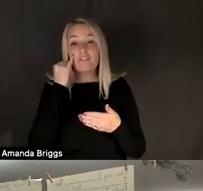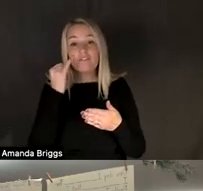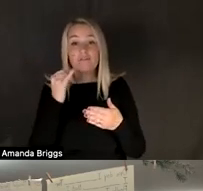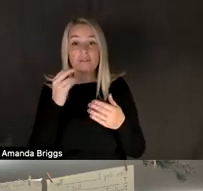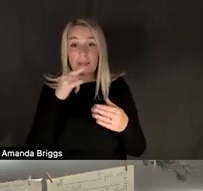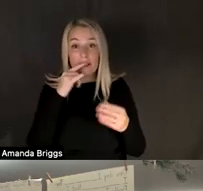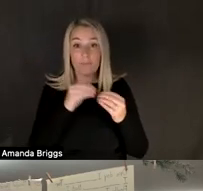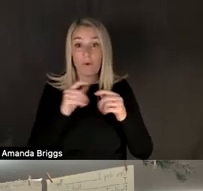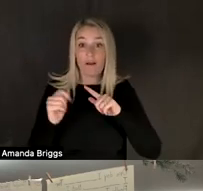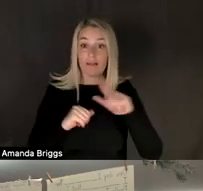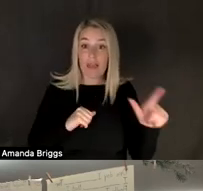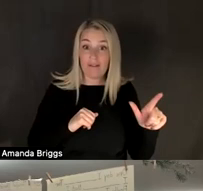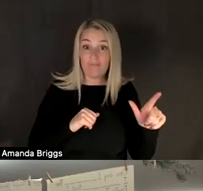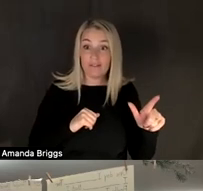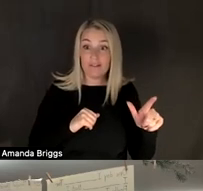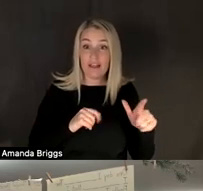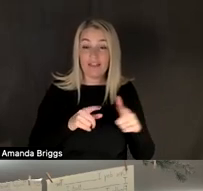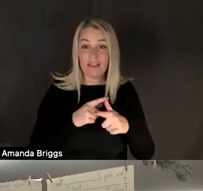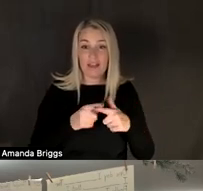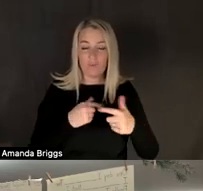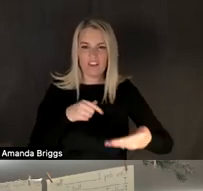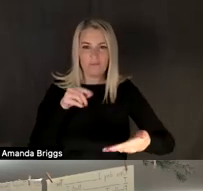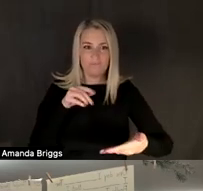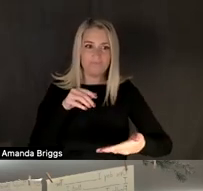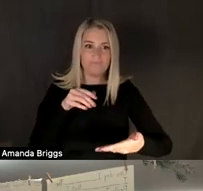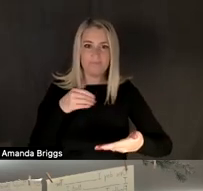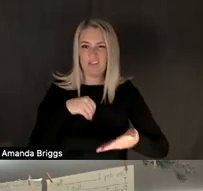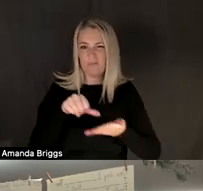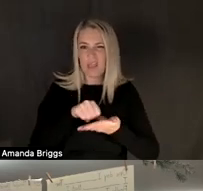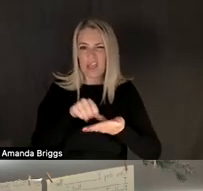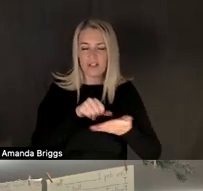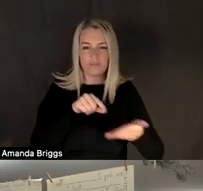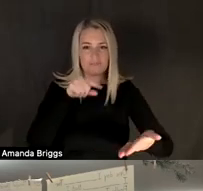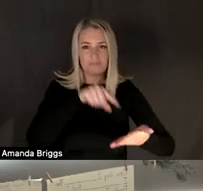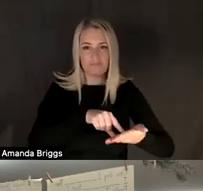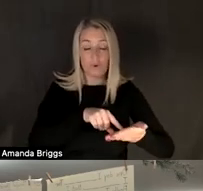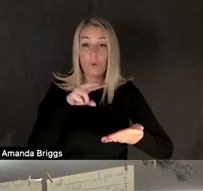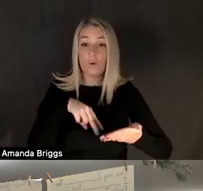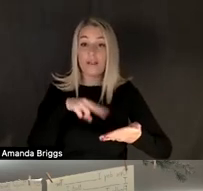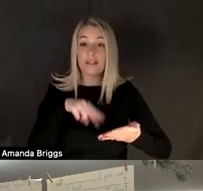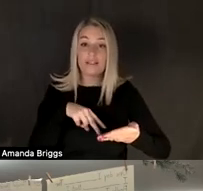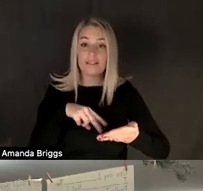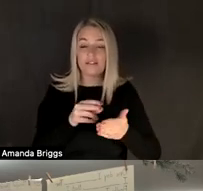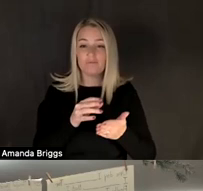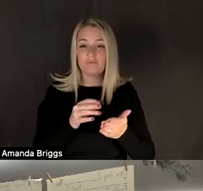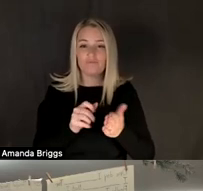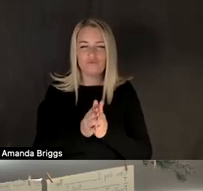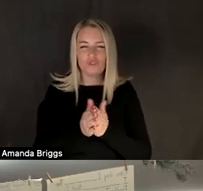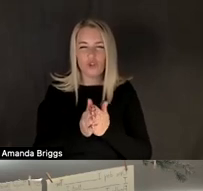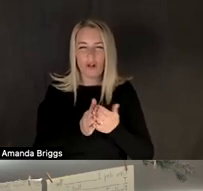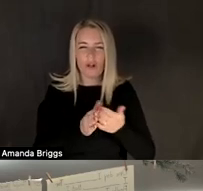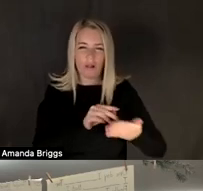mark a spot on the page, or we give them a reading journal that just points them that way. It is easy for